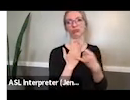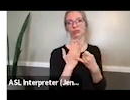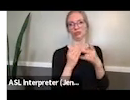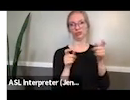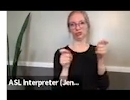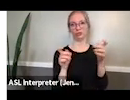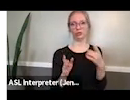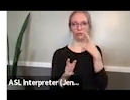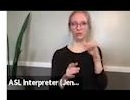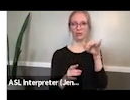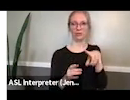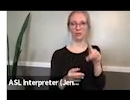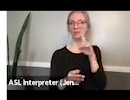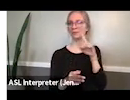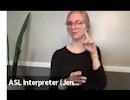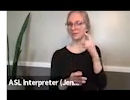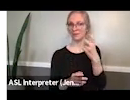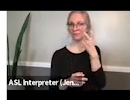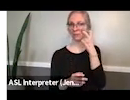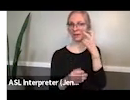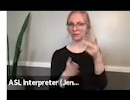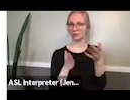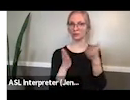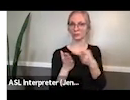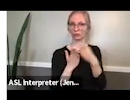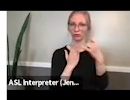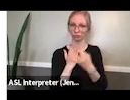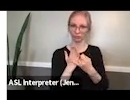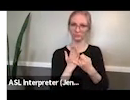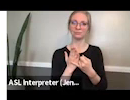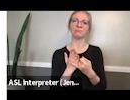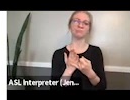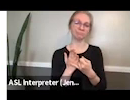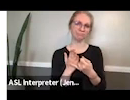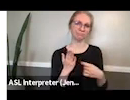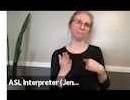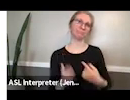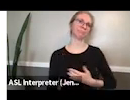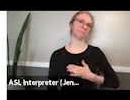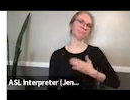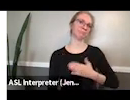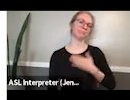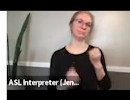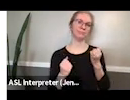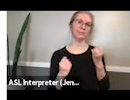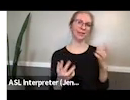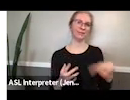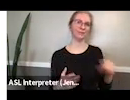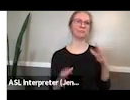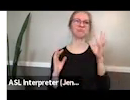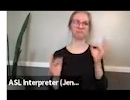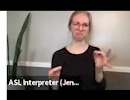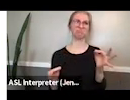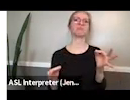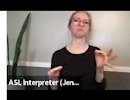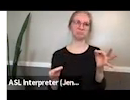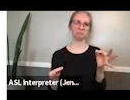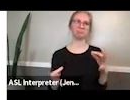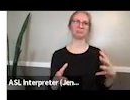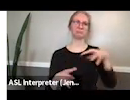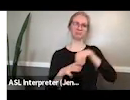Indiana Deafblind Services Project. And I'm so happy that so many of you have decided to be in our